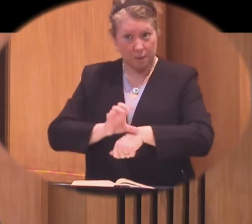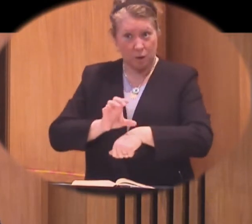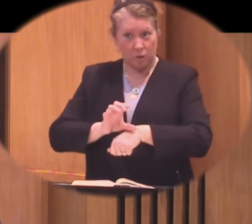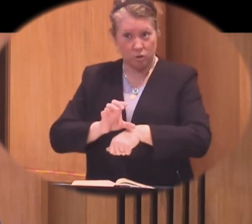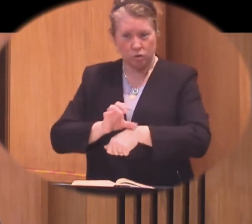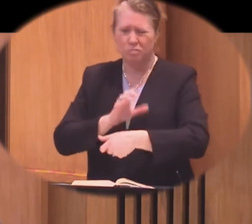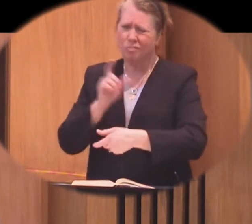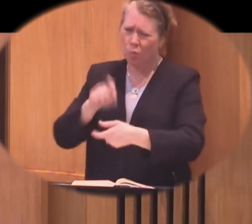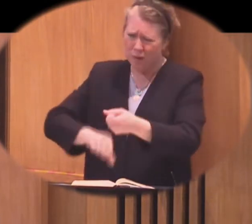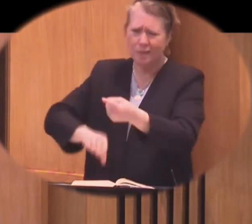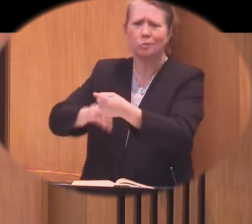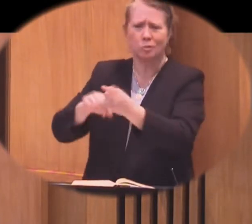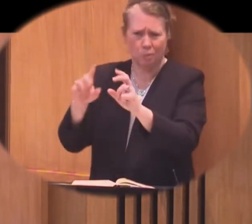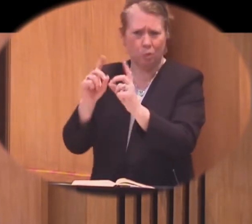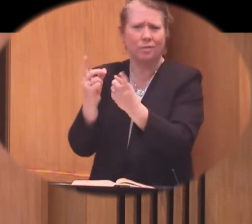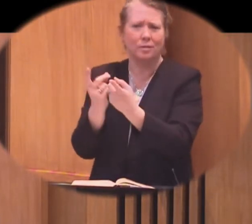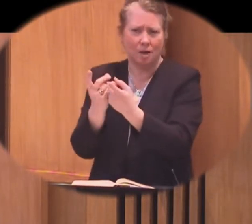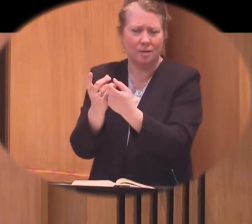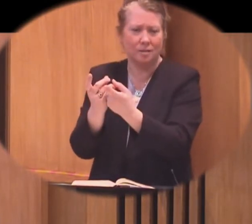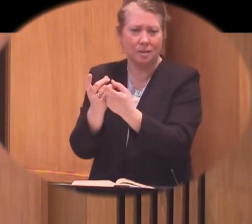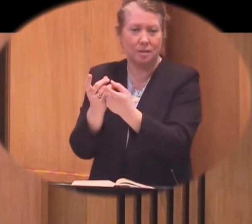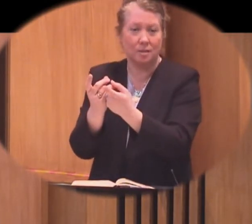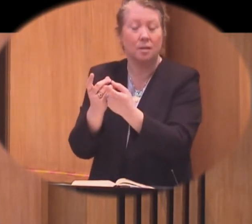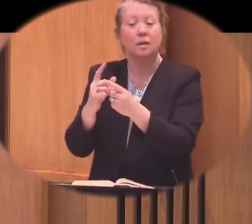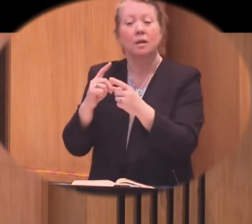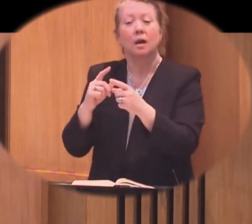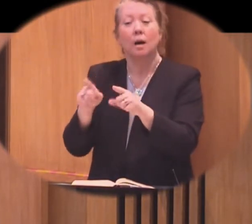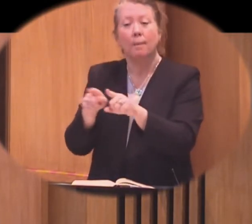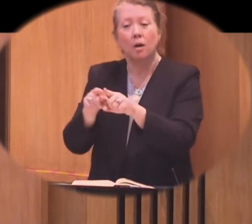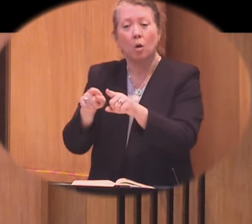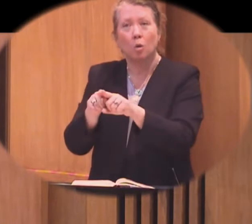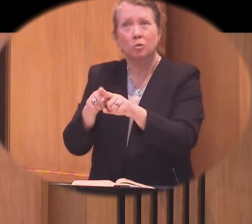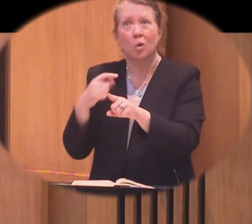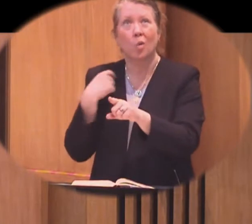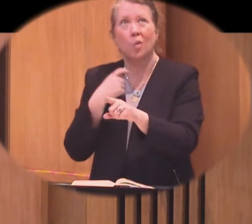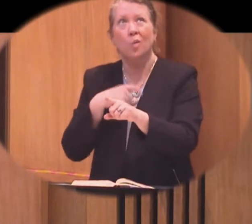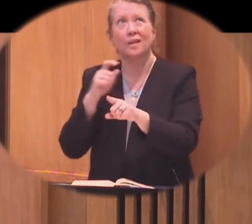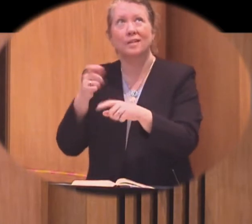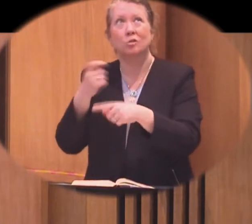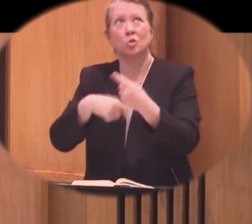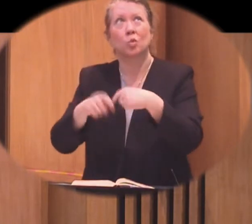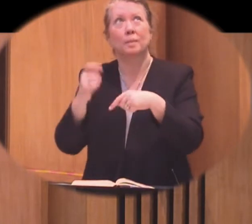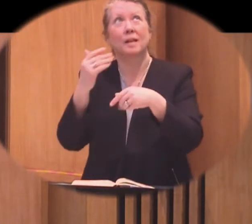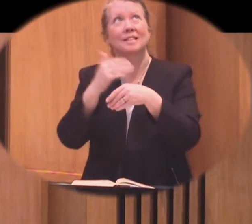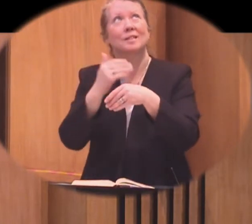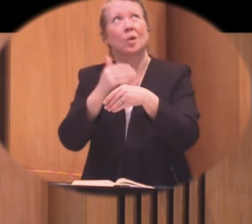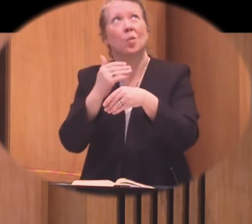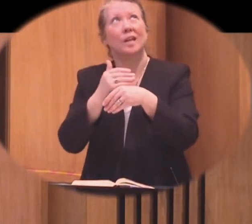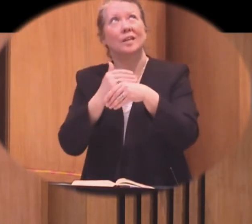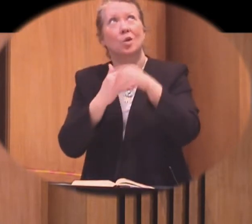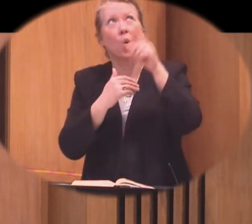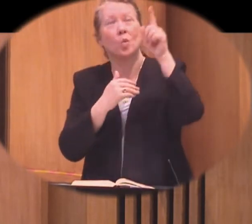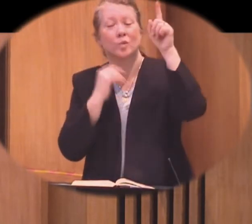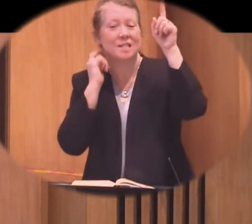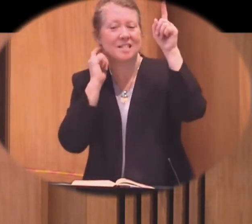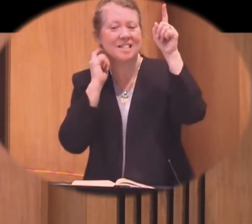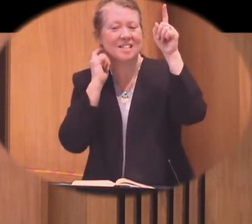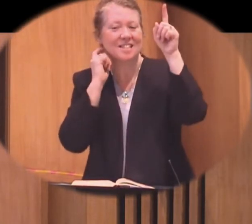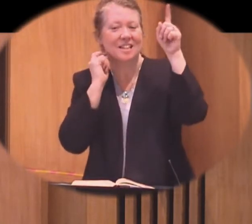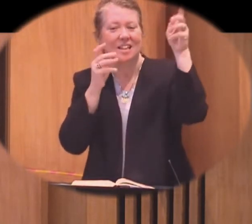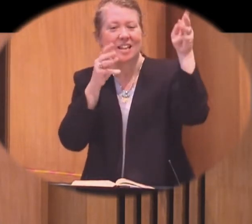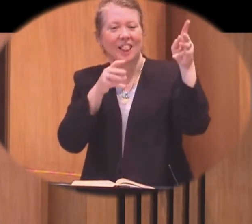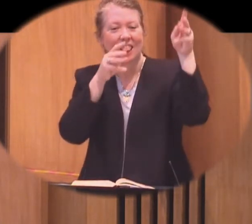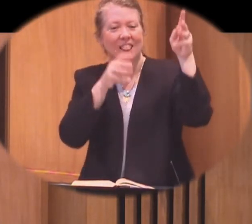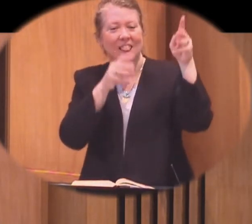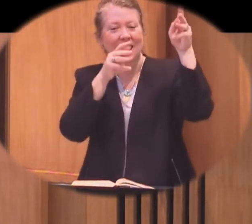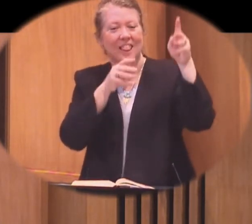our diocese, but over and beyond that this year, we need to replace our windows up in the above the roof. What